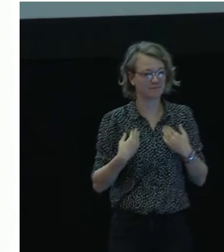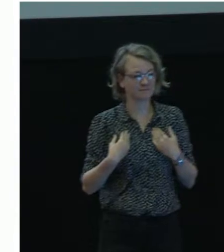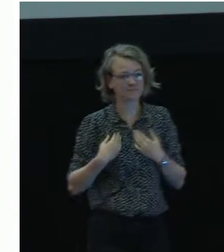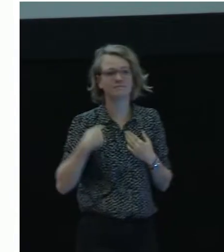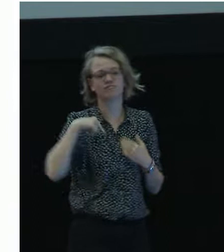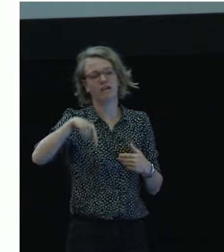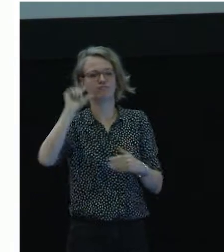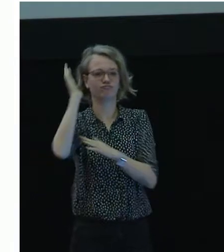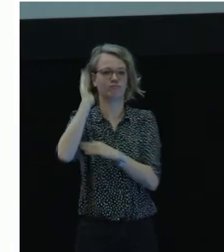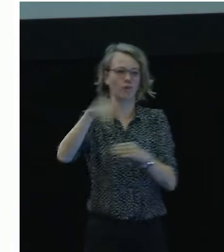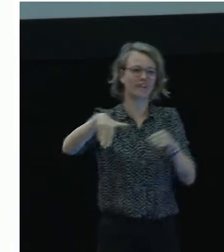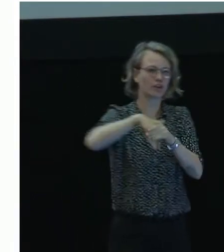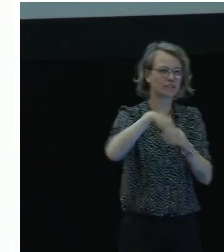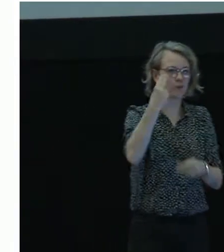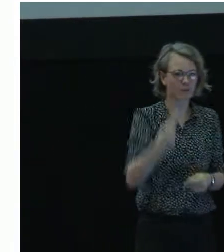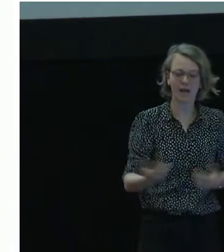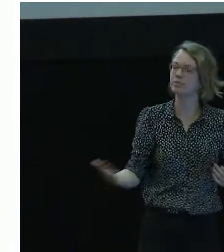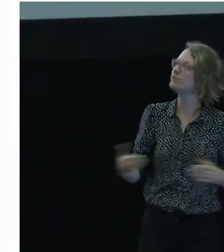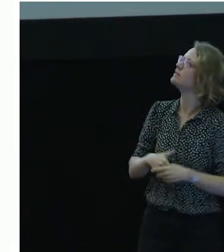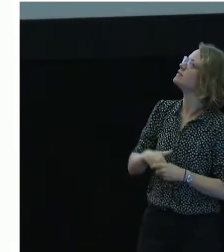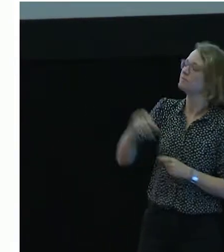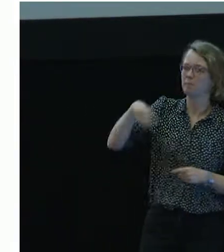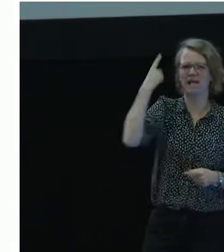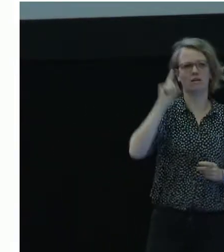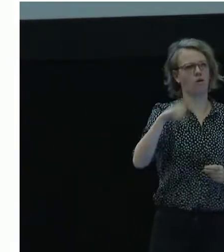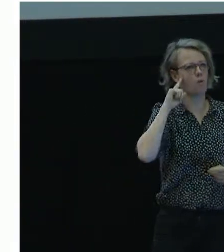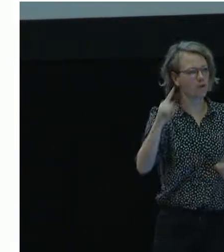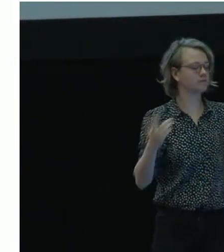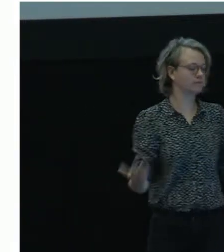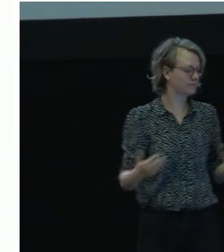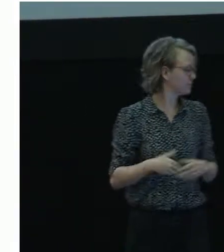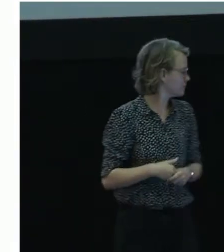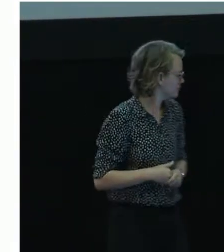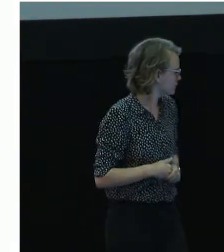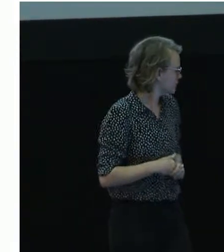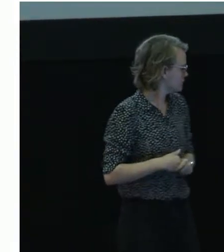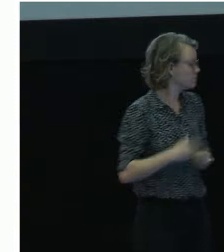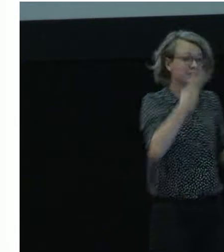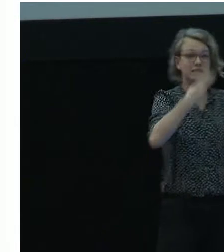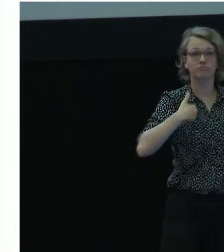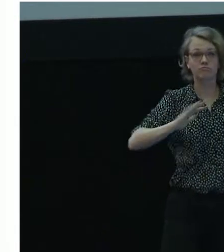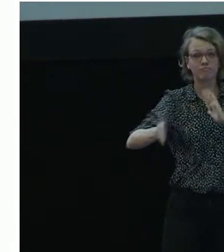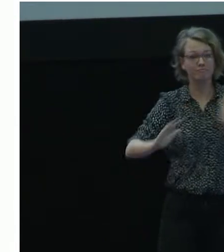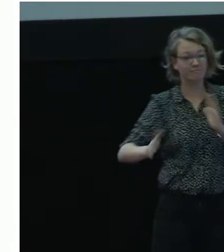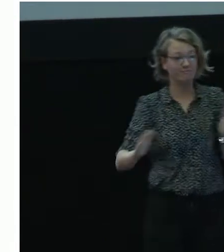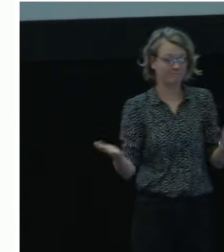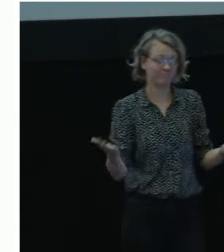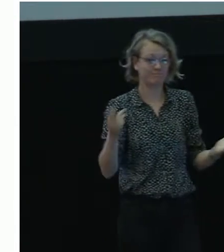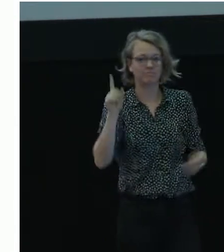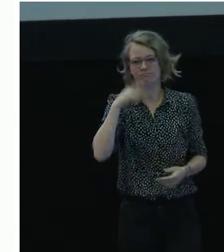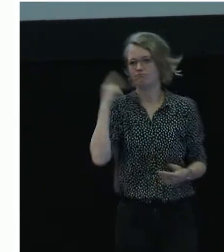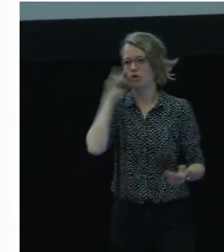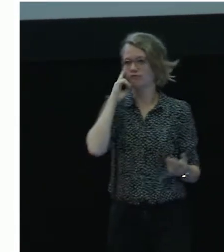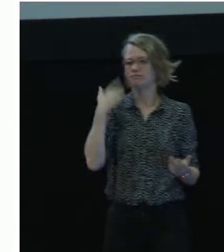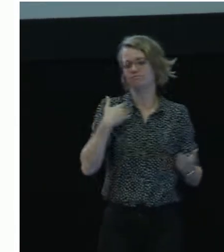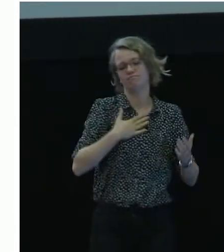So my name is Marie, and I'm going to talk to you about inclusive design more than you hear. And I